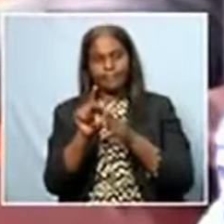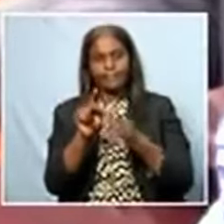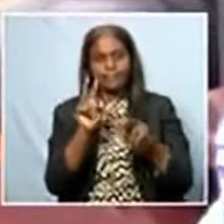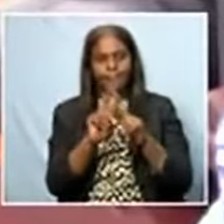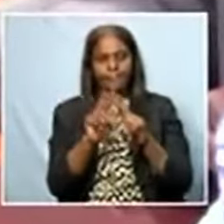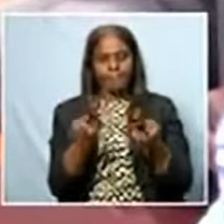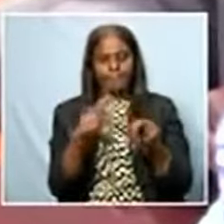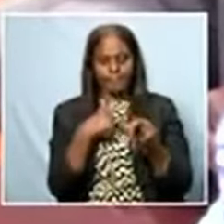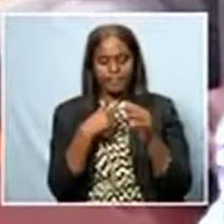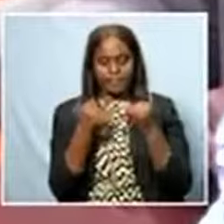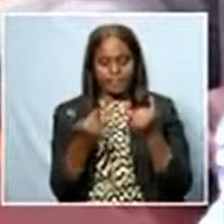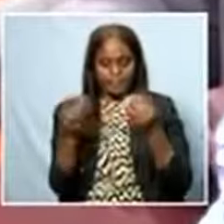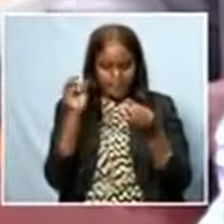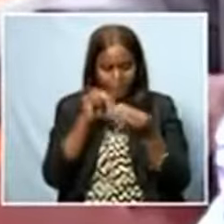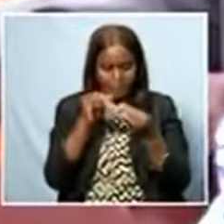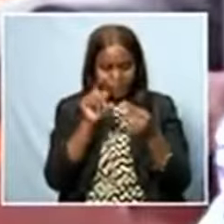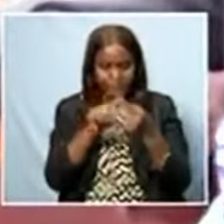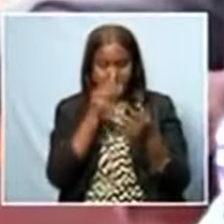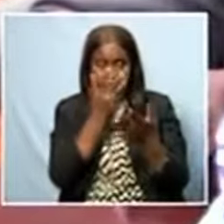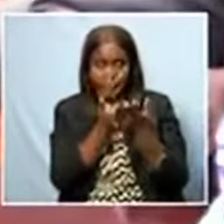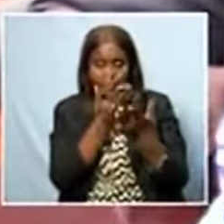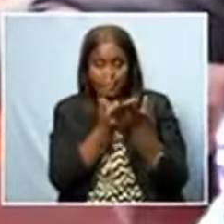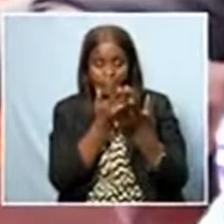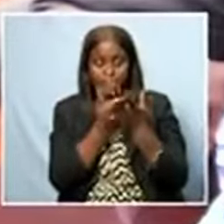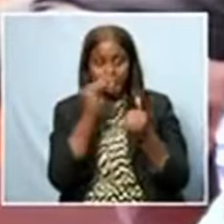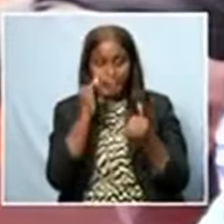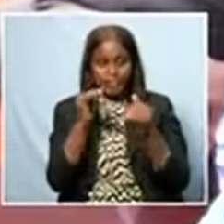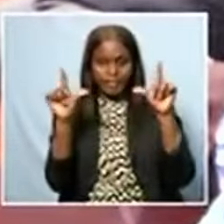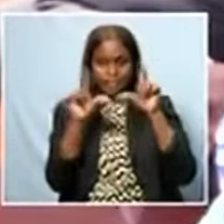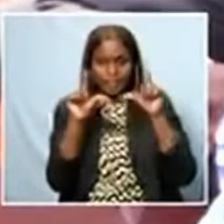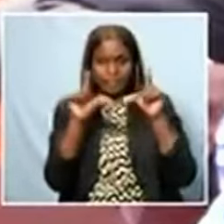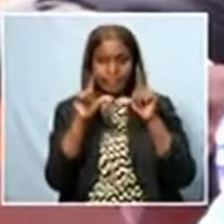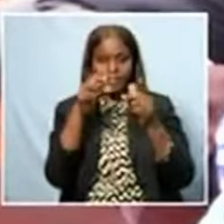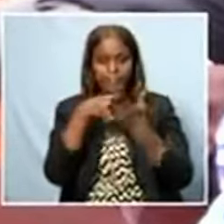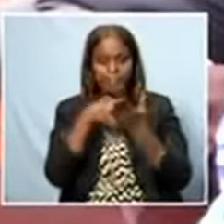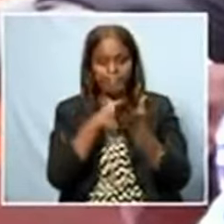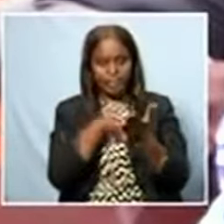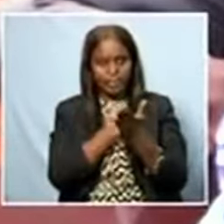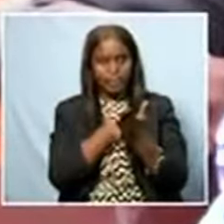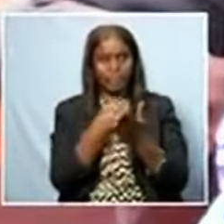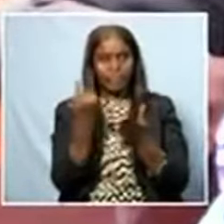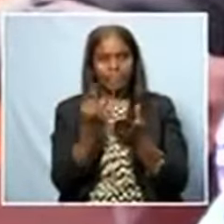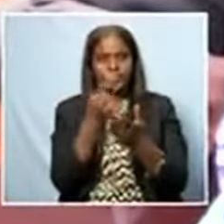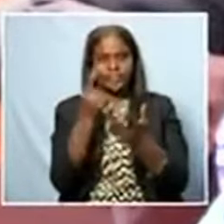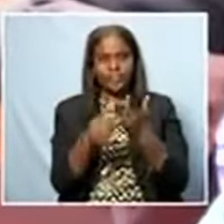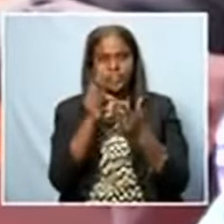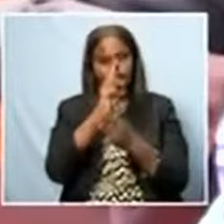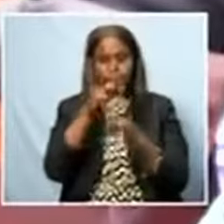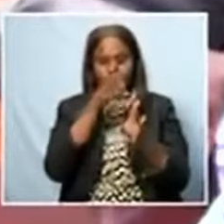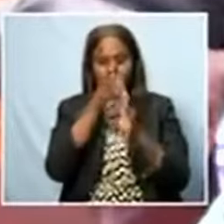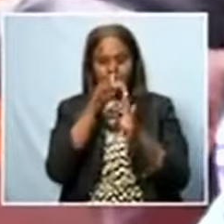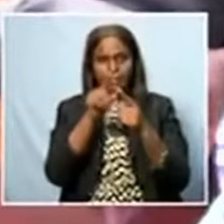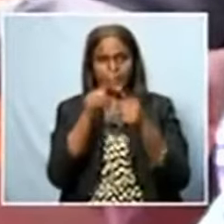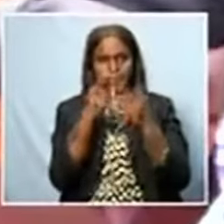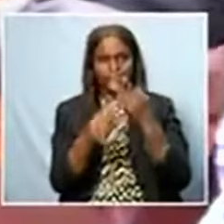you allow me to add on to this one that the licensure exam is mainly going to target those that